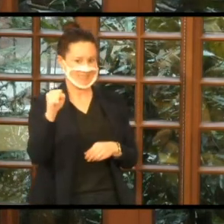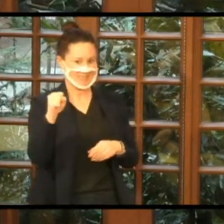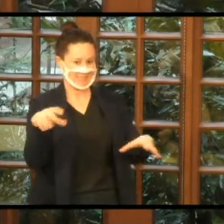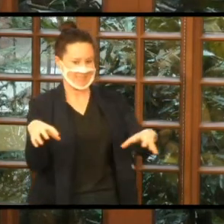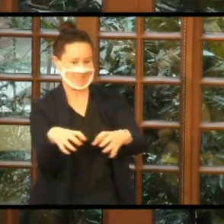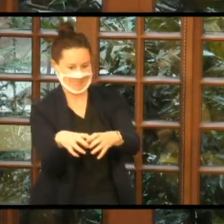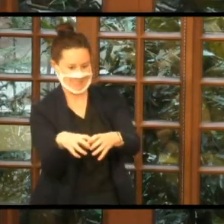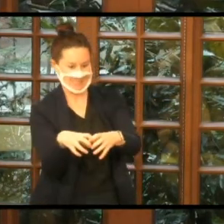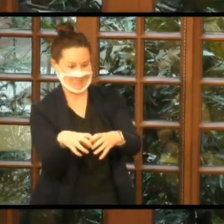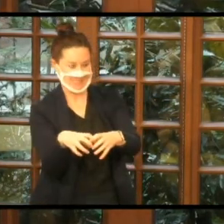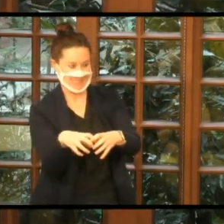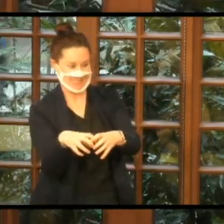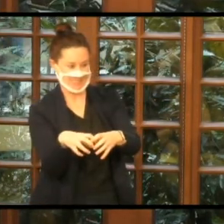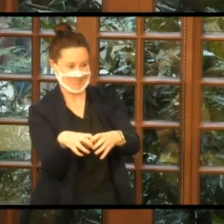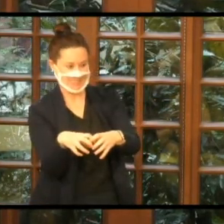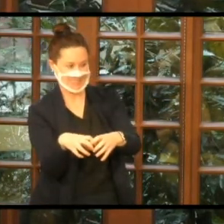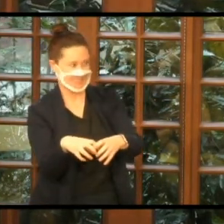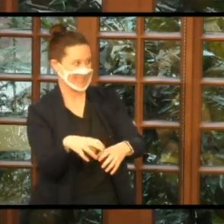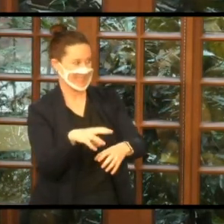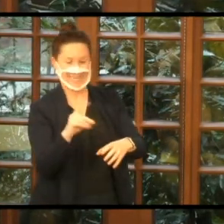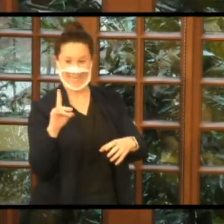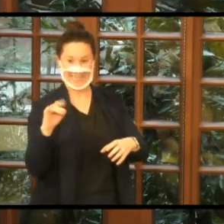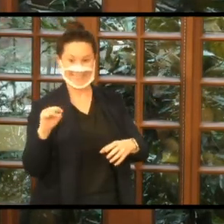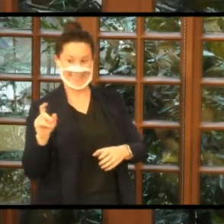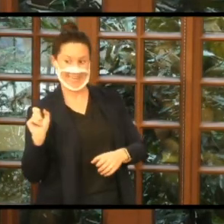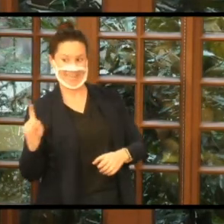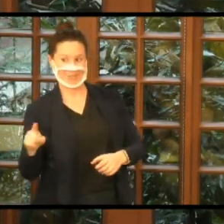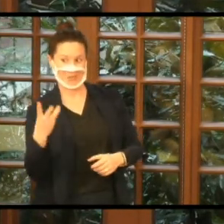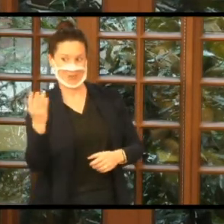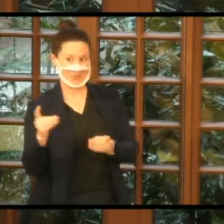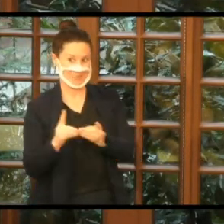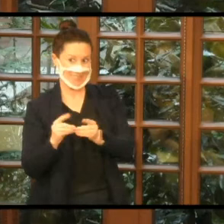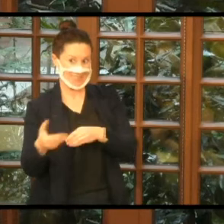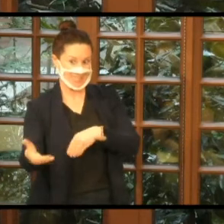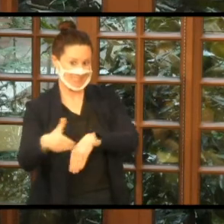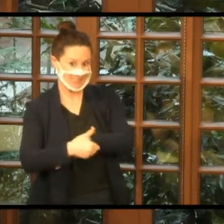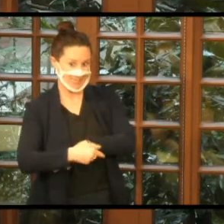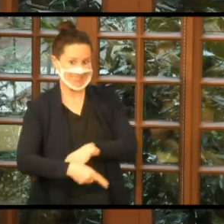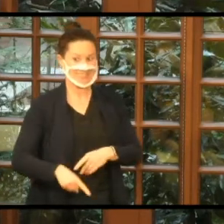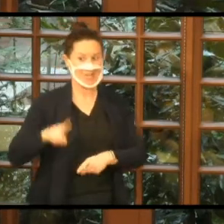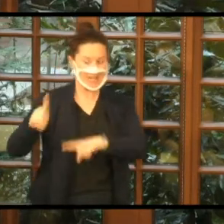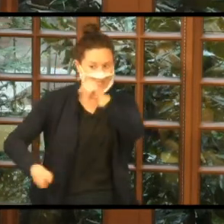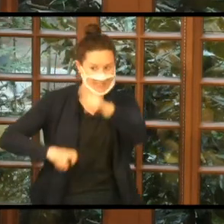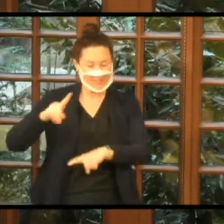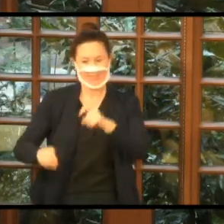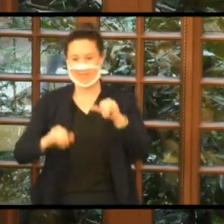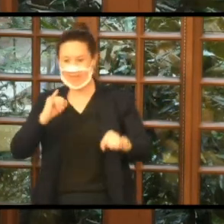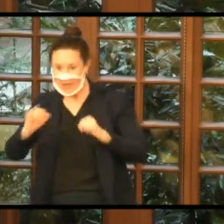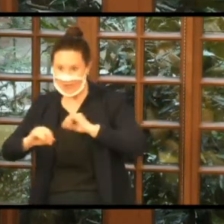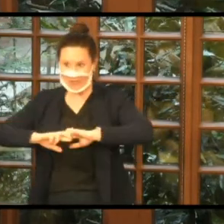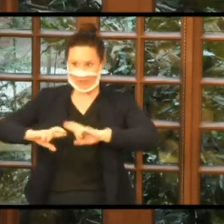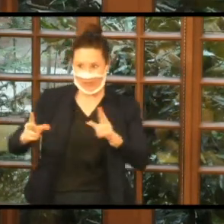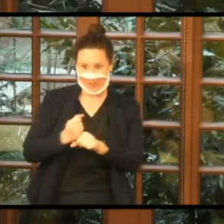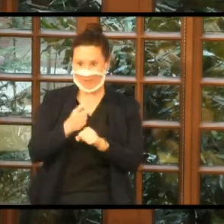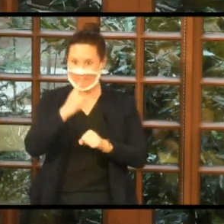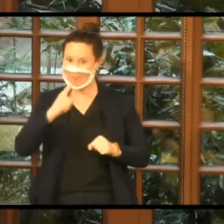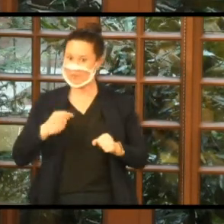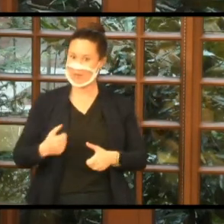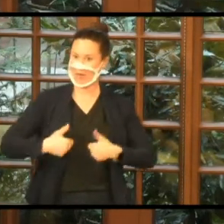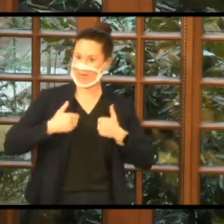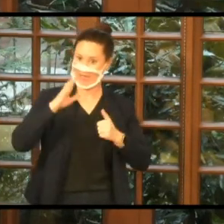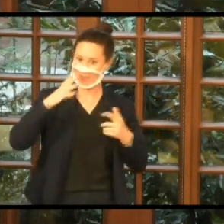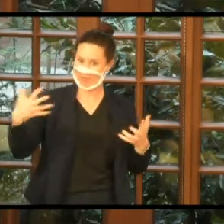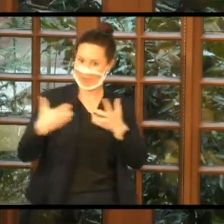I and did I take her on a date the day after that, pepper her with questions designed to endear that flexed livelier lobes